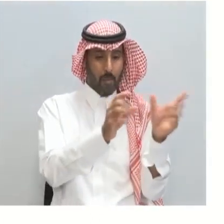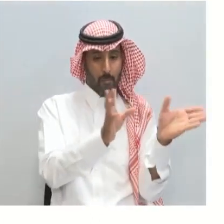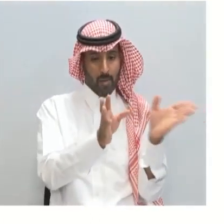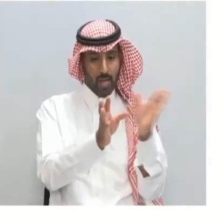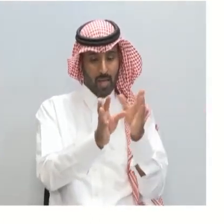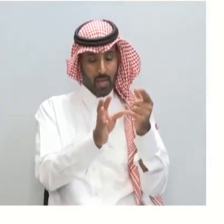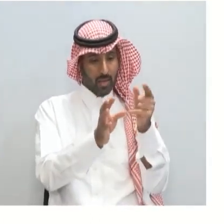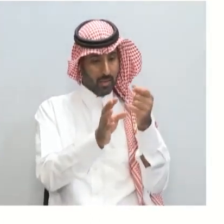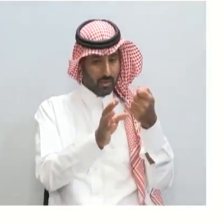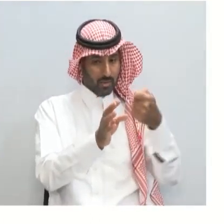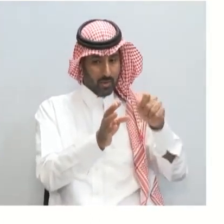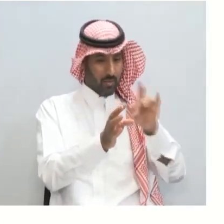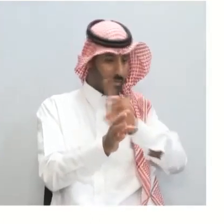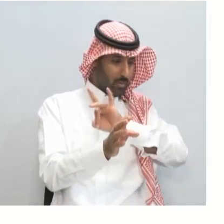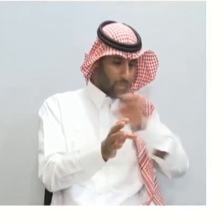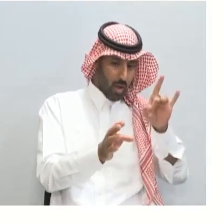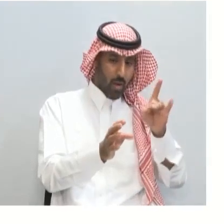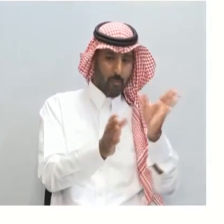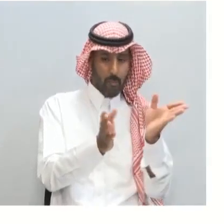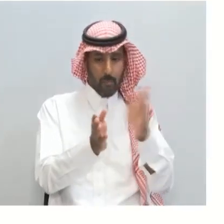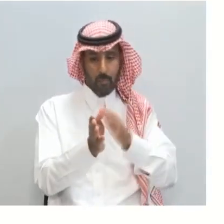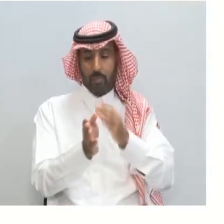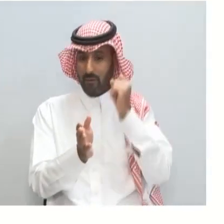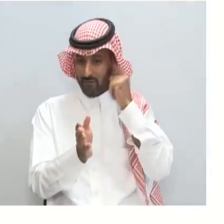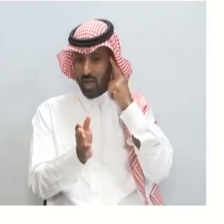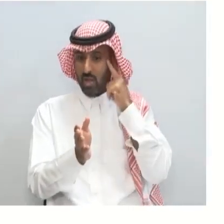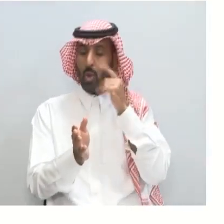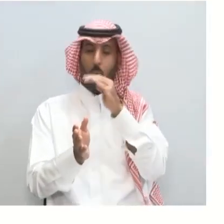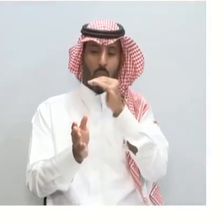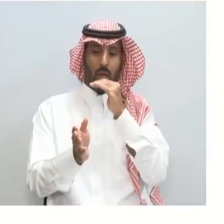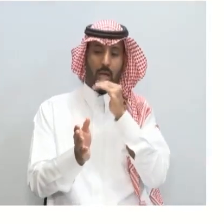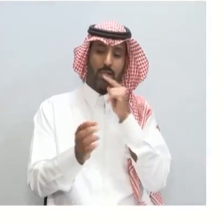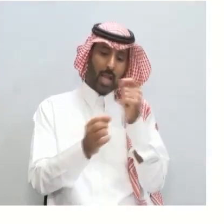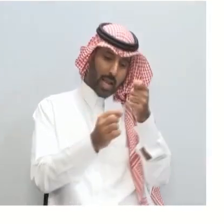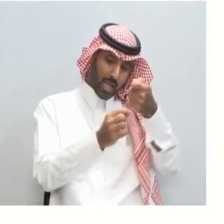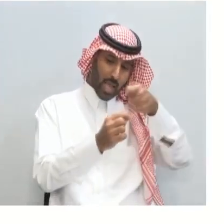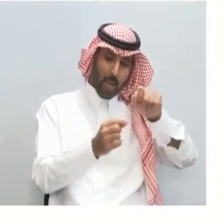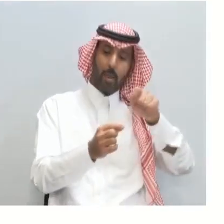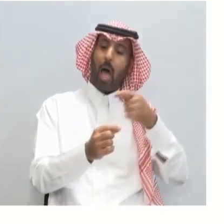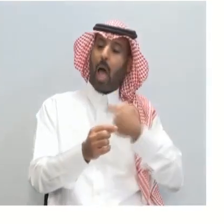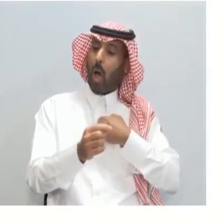any commas. If I knew the answer, comma,